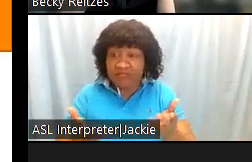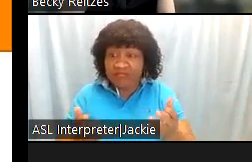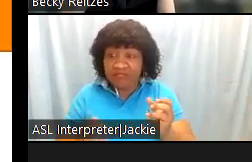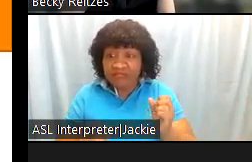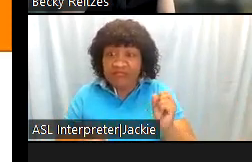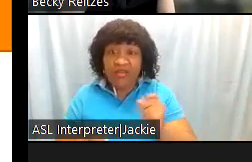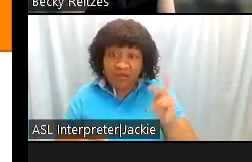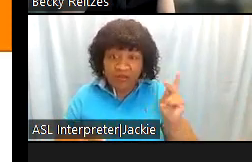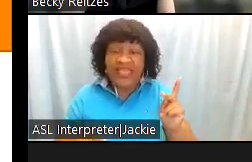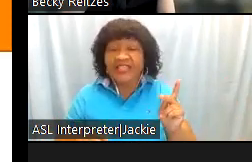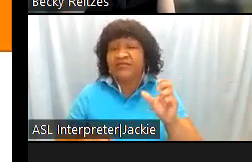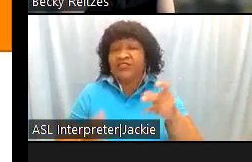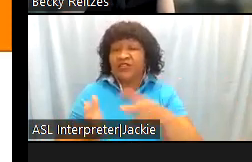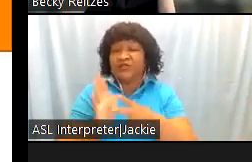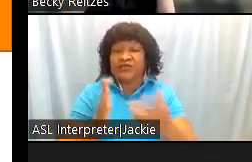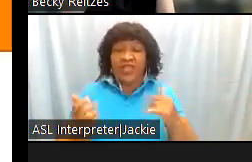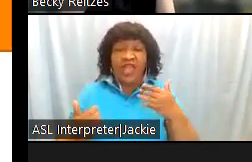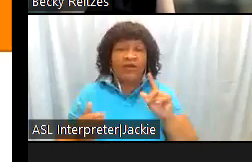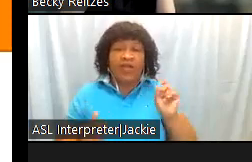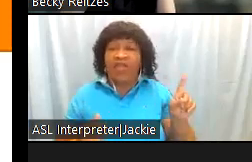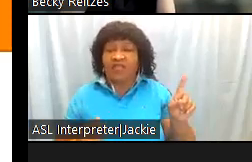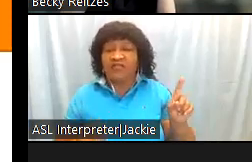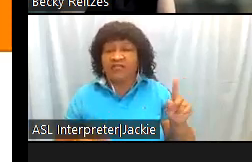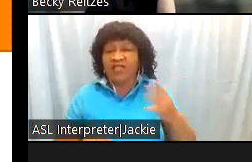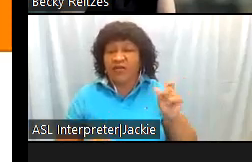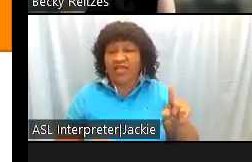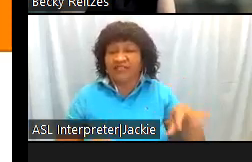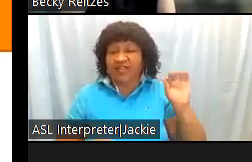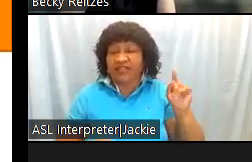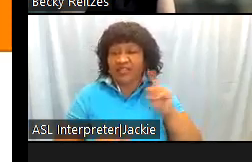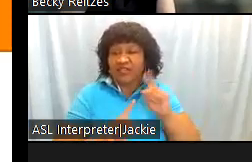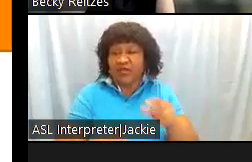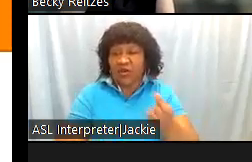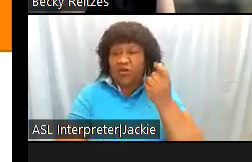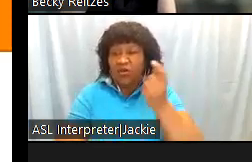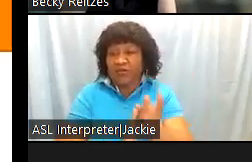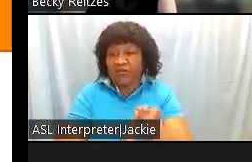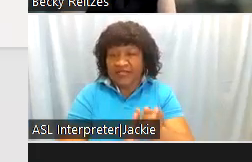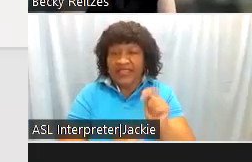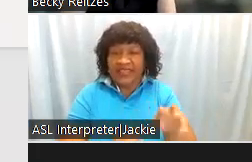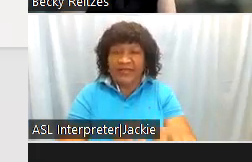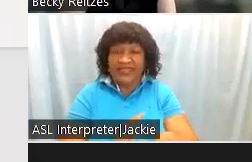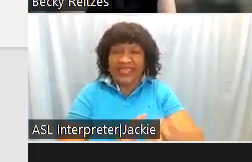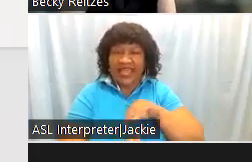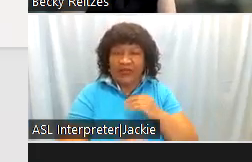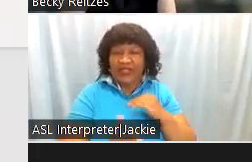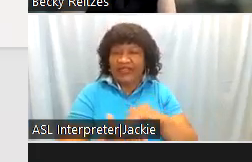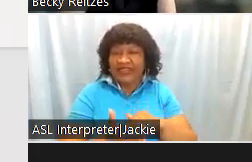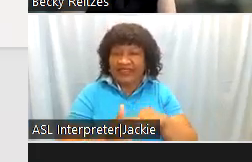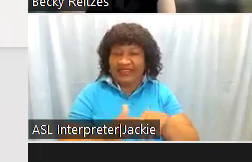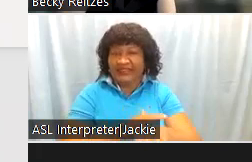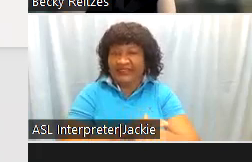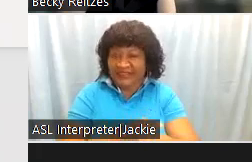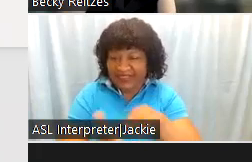Okay, so I will ask that question. Hold on, I'm going to get out of this again so I can write